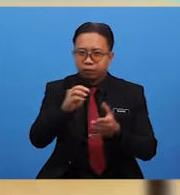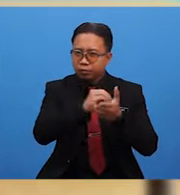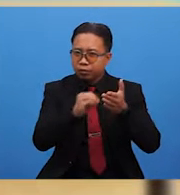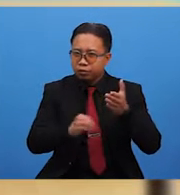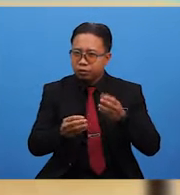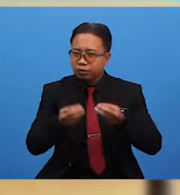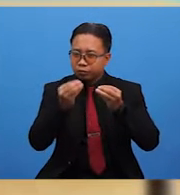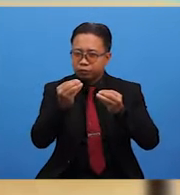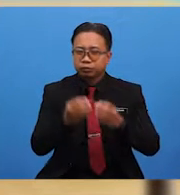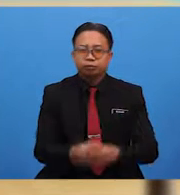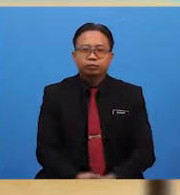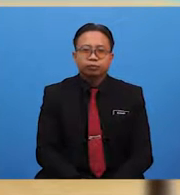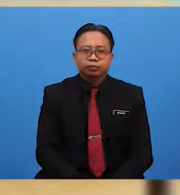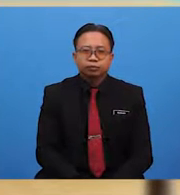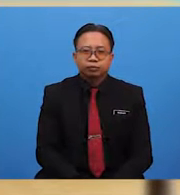is being conveyed.